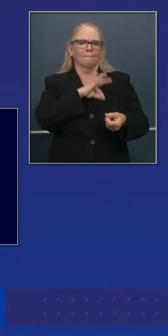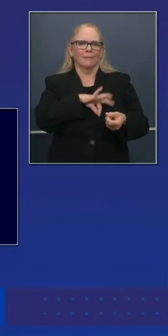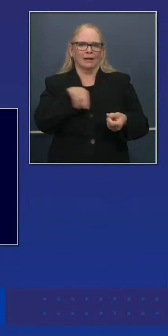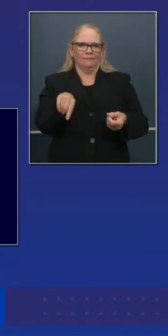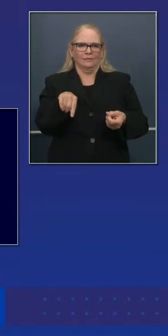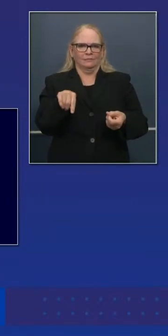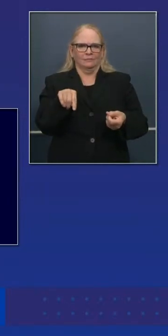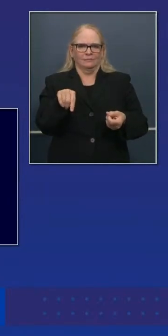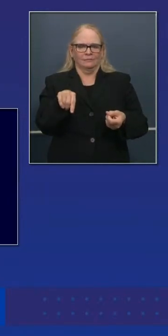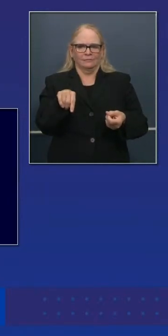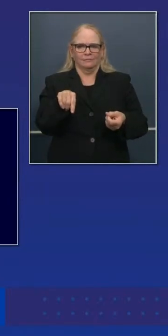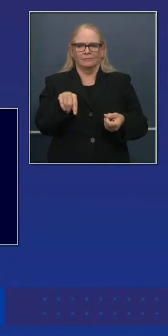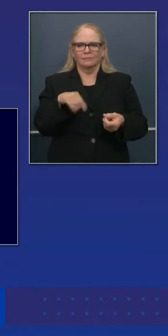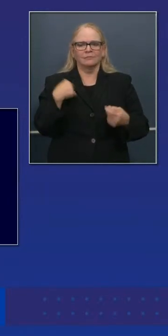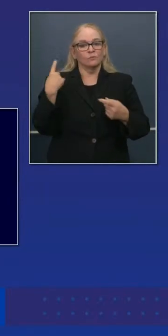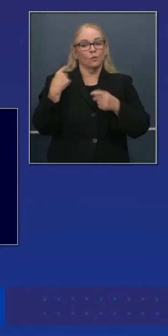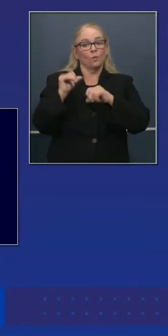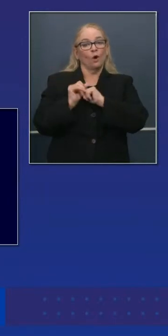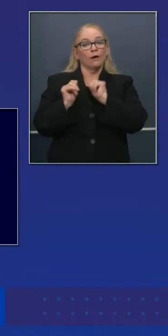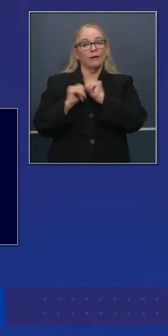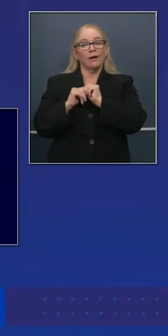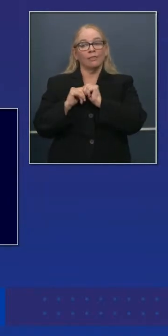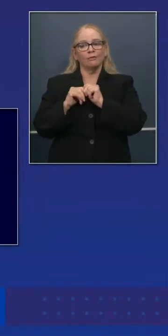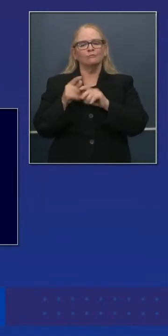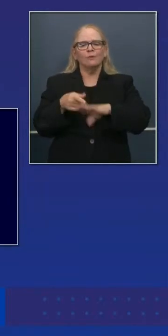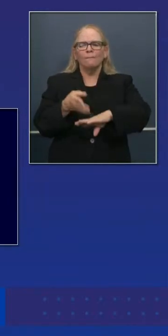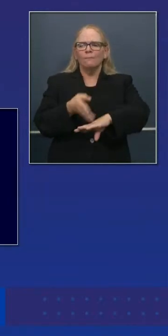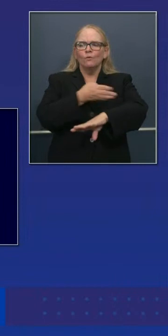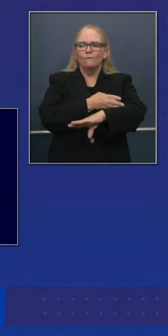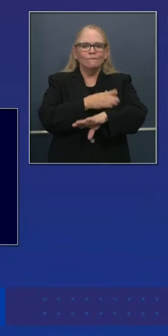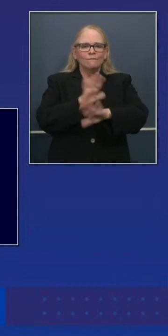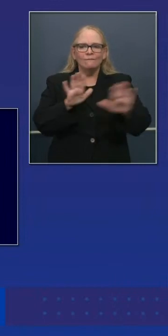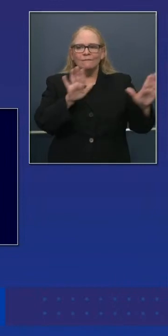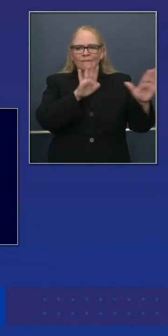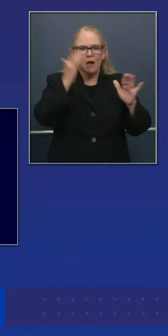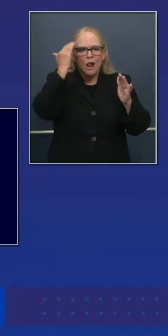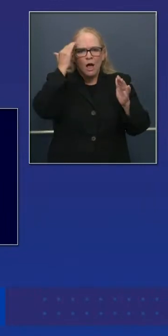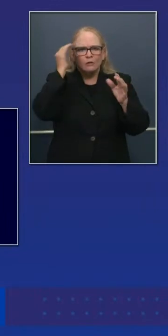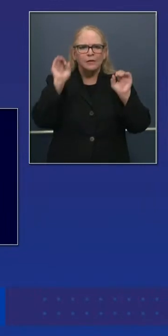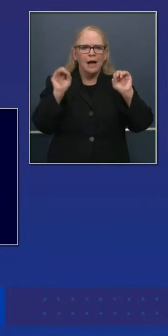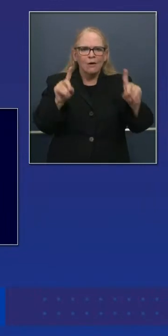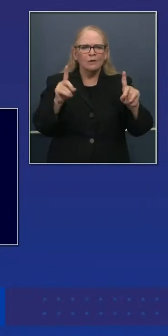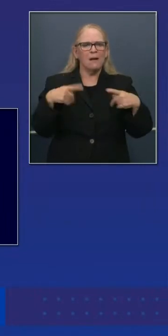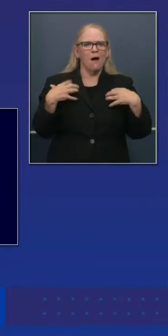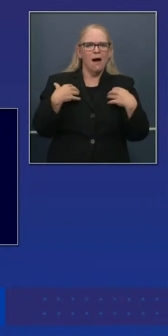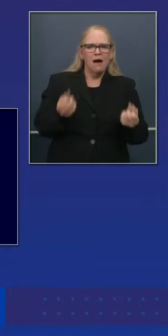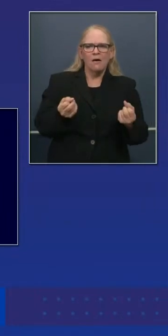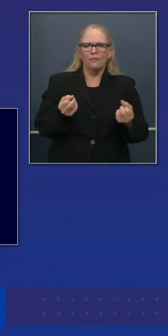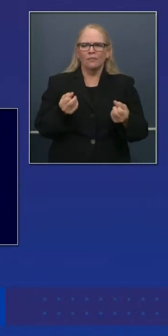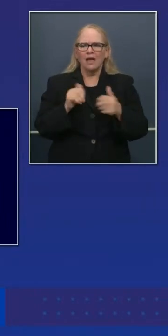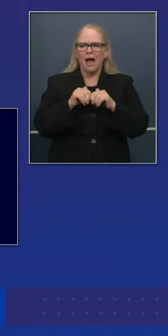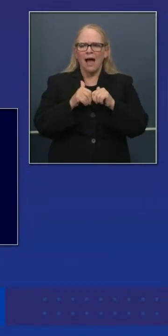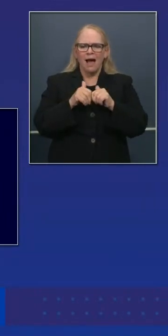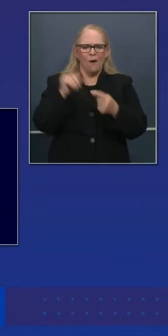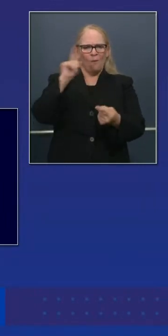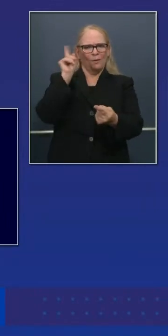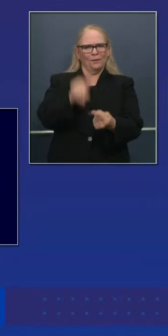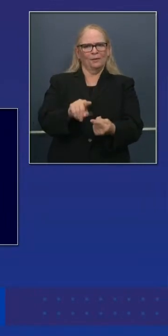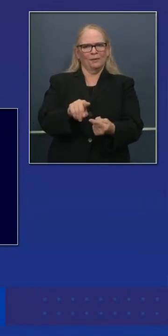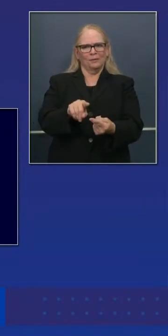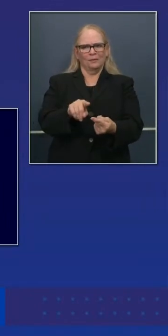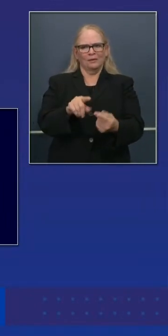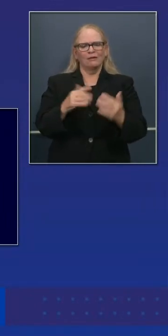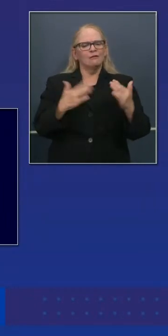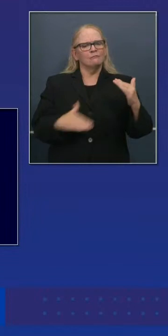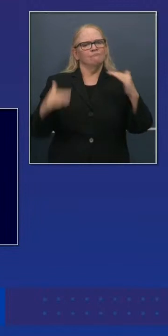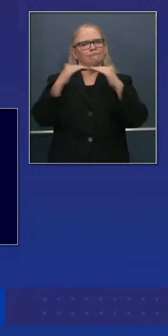around health, raise health, talk and begin to think about ways to close disparities. And then just the last 7 months